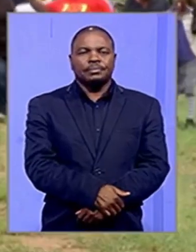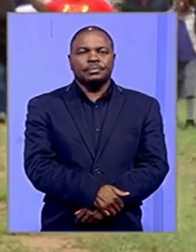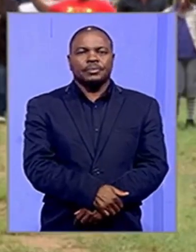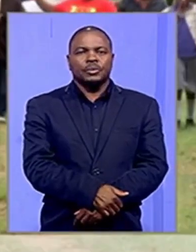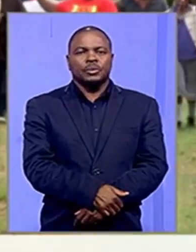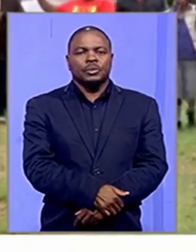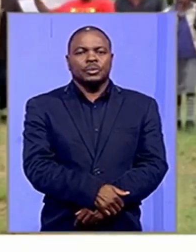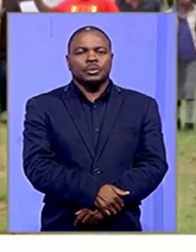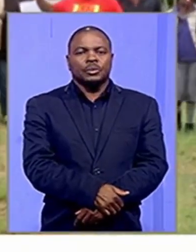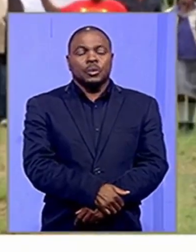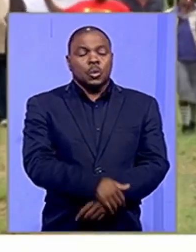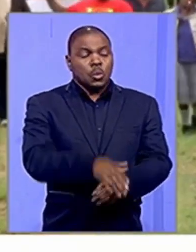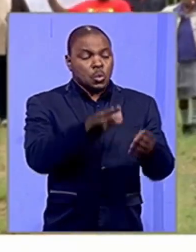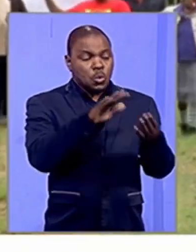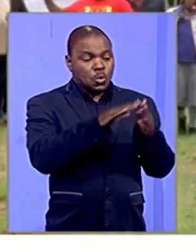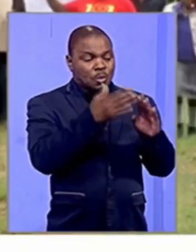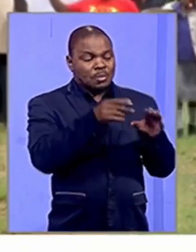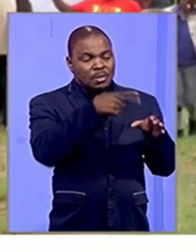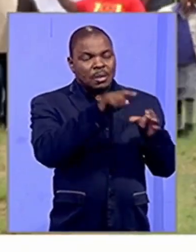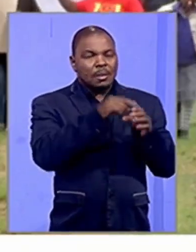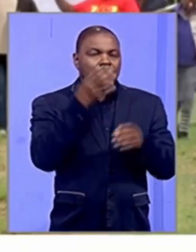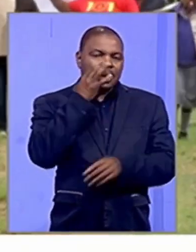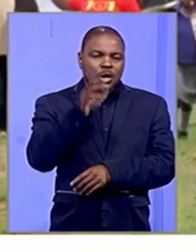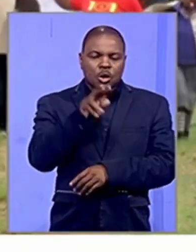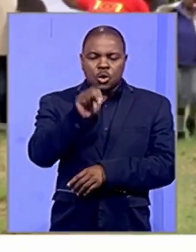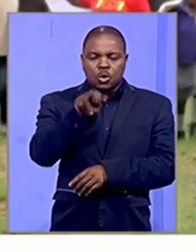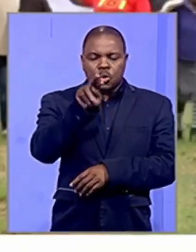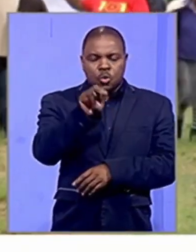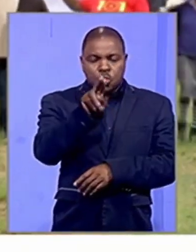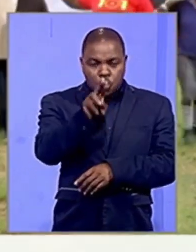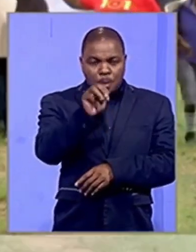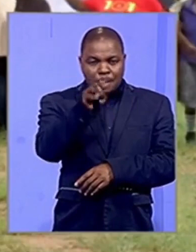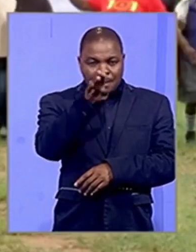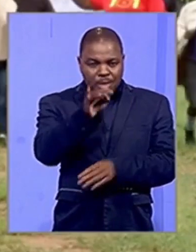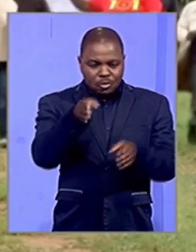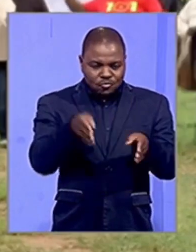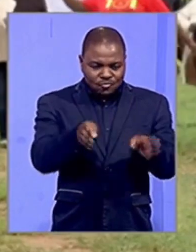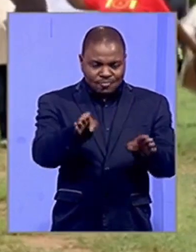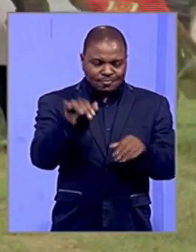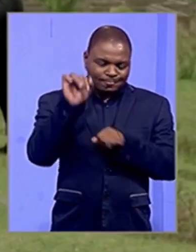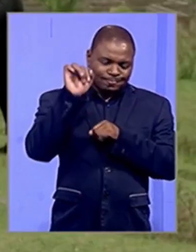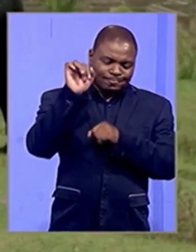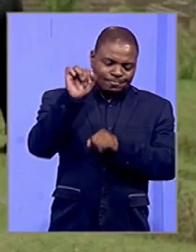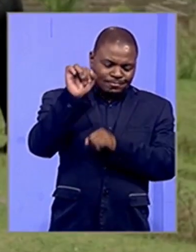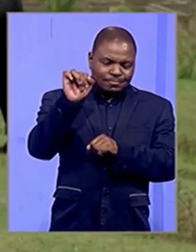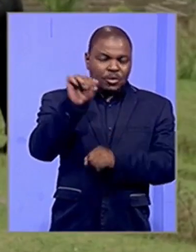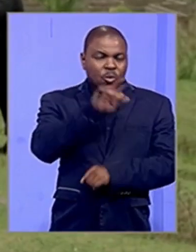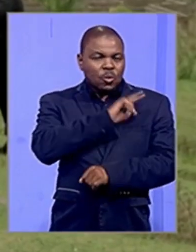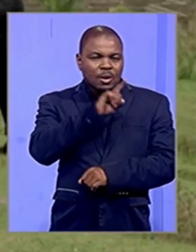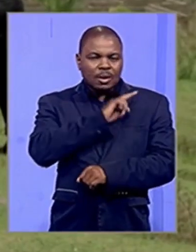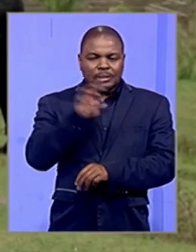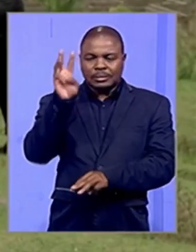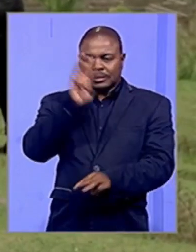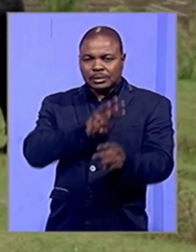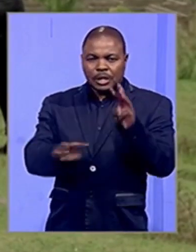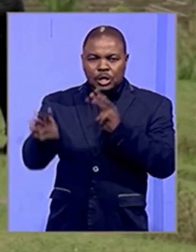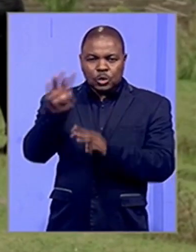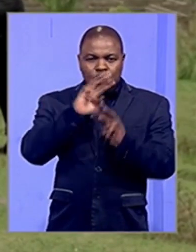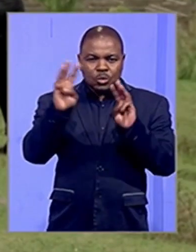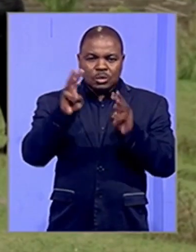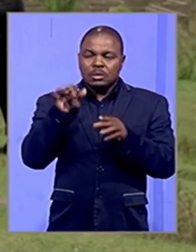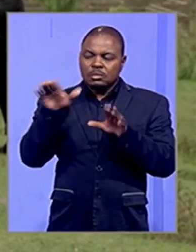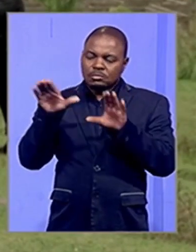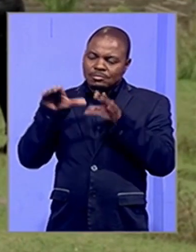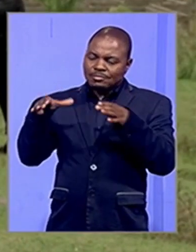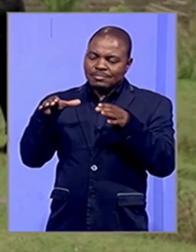Baagi ba ema kgatlhanong le bosinyi kwa mmileng wa Numbi o lebileng kwa Kruger National Park. Ba batla gore setlamo sa tshireletso seo se tlhokometseng mmila wa